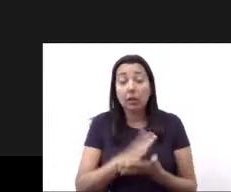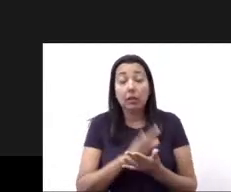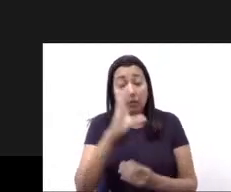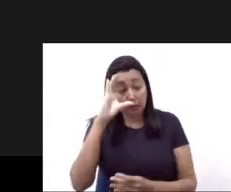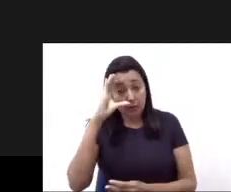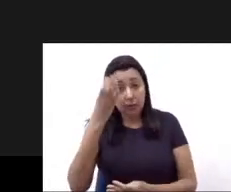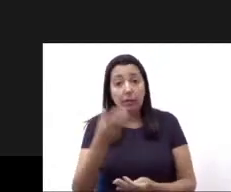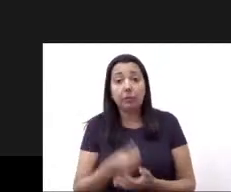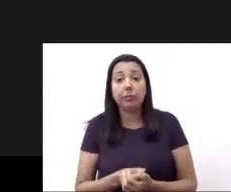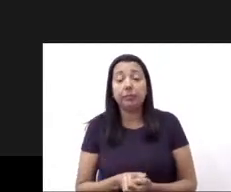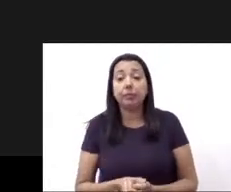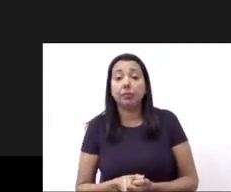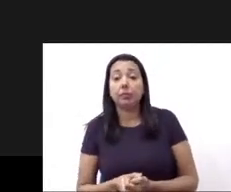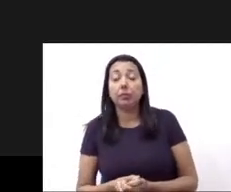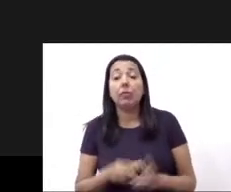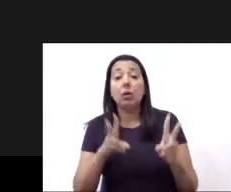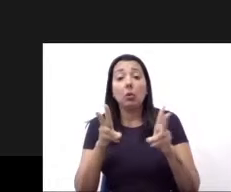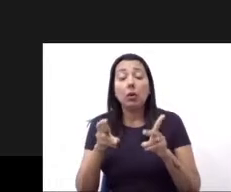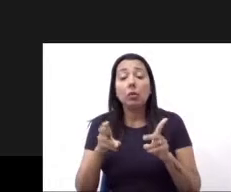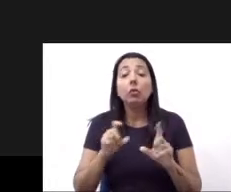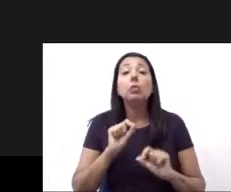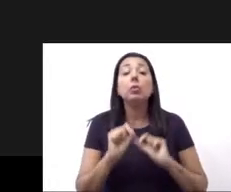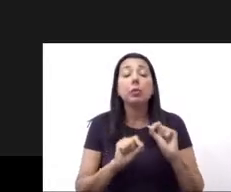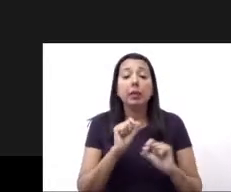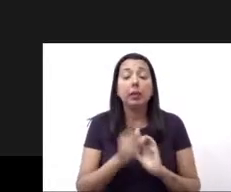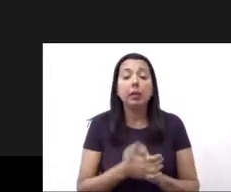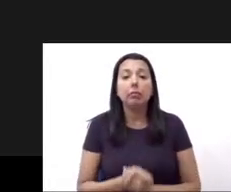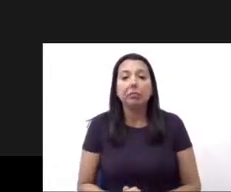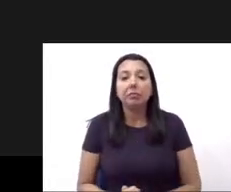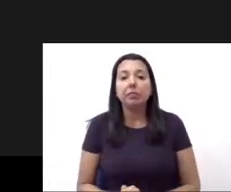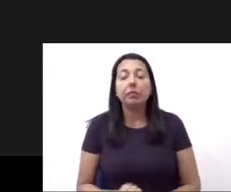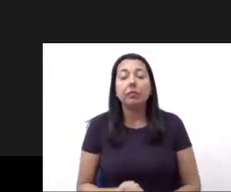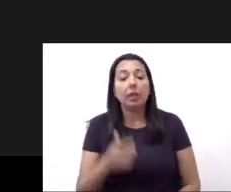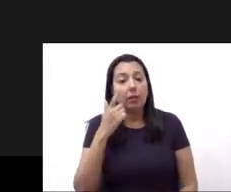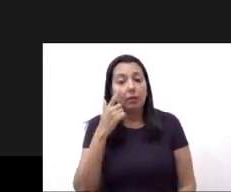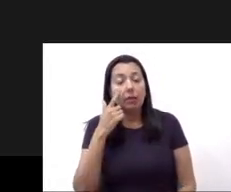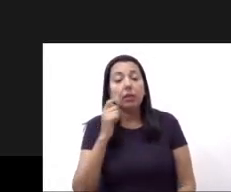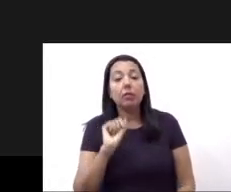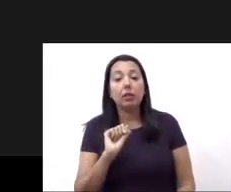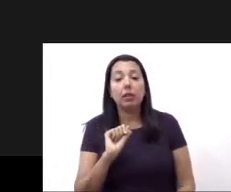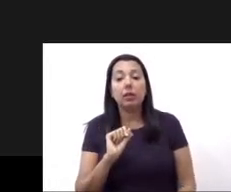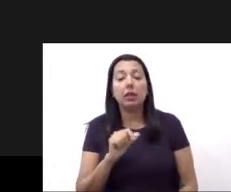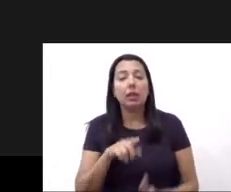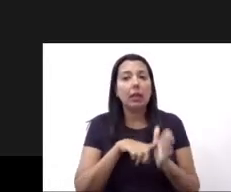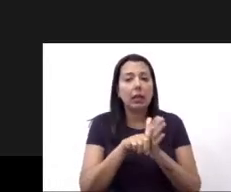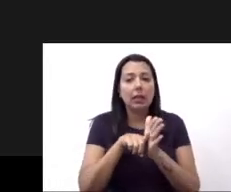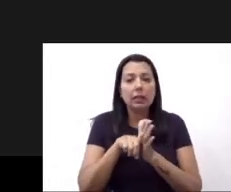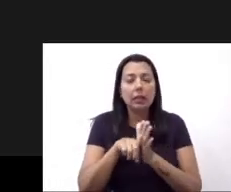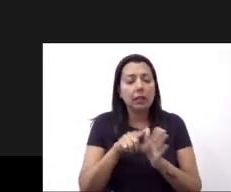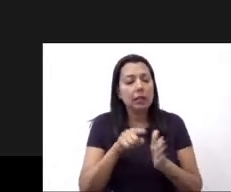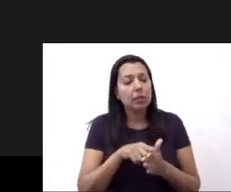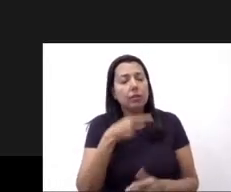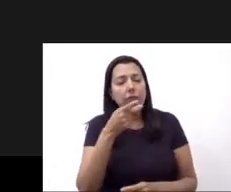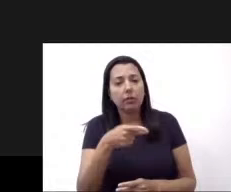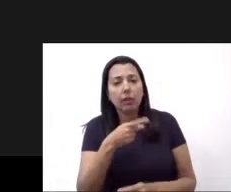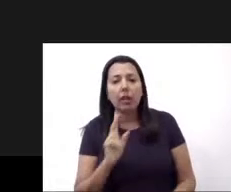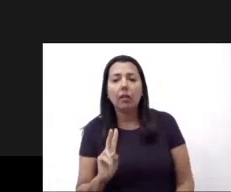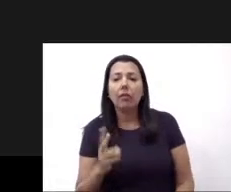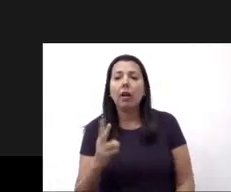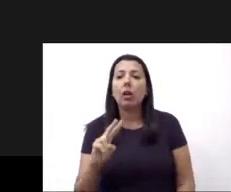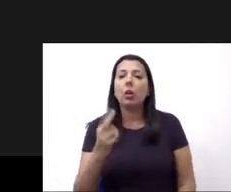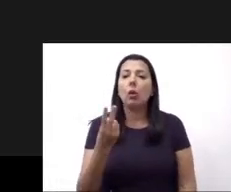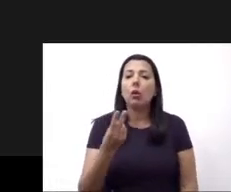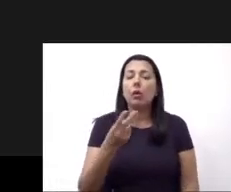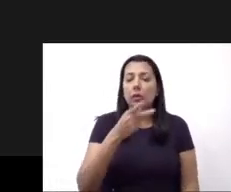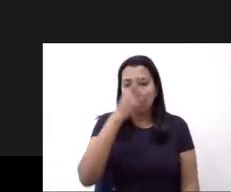Cognitive approach in France have privileged the analysis of the discourses and values of public policy elites.